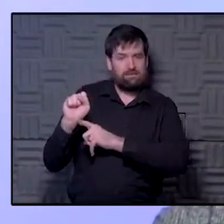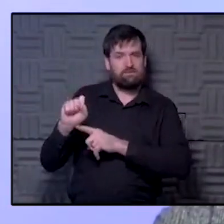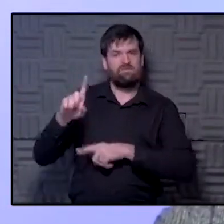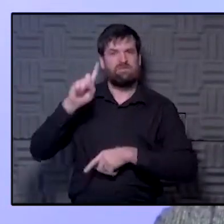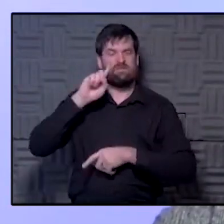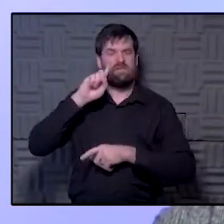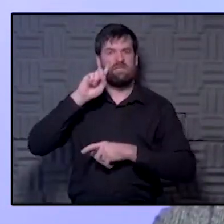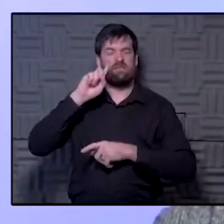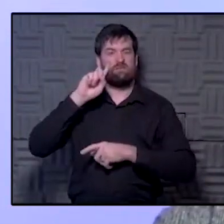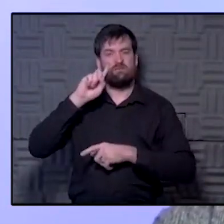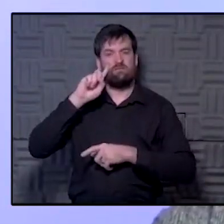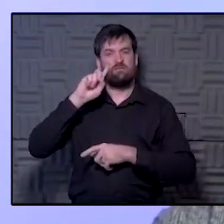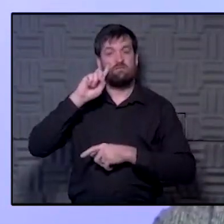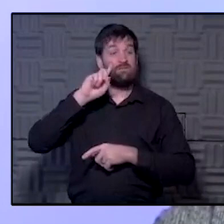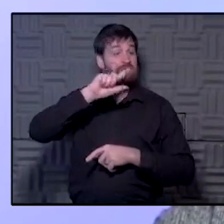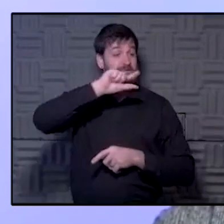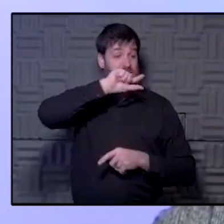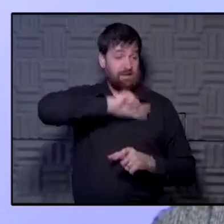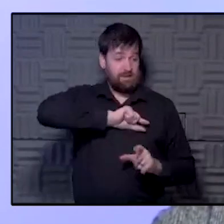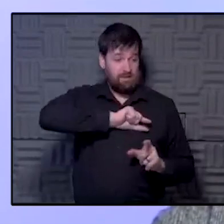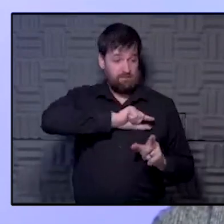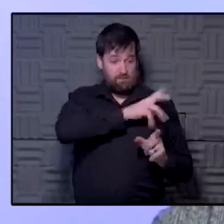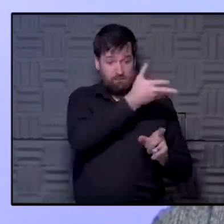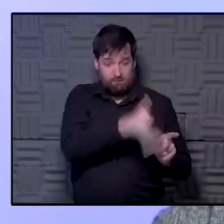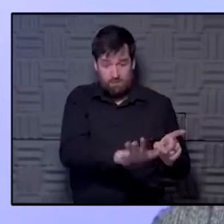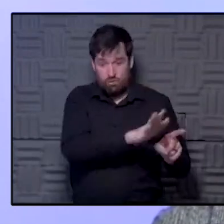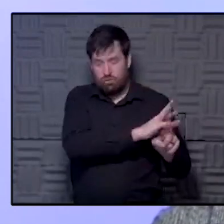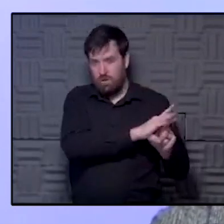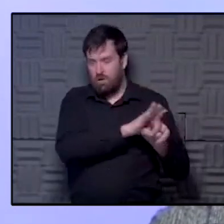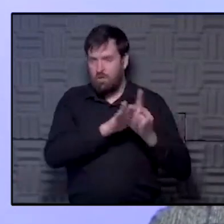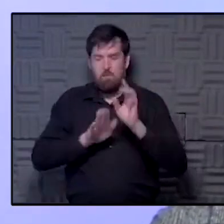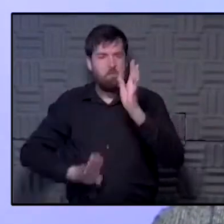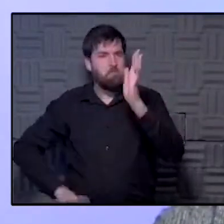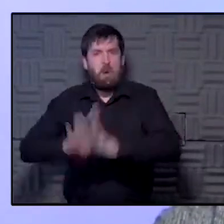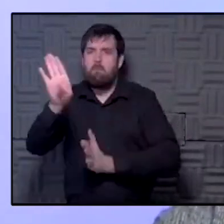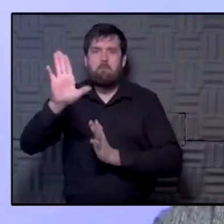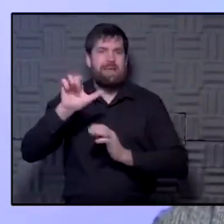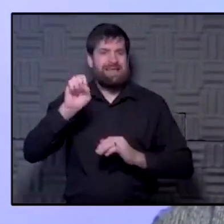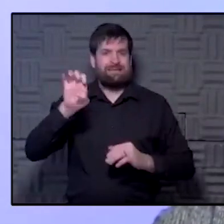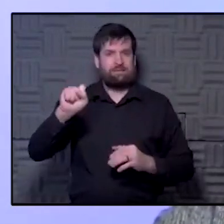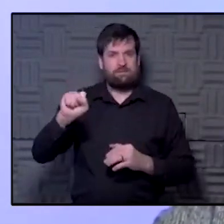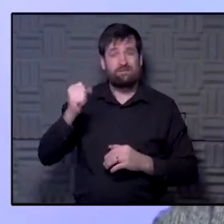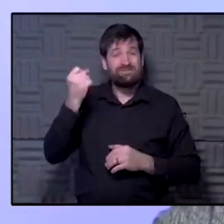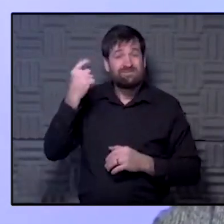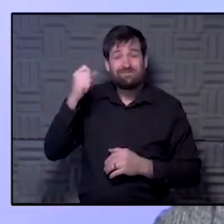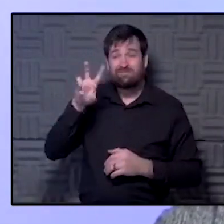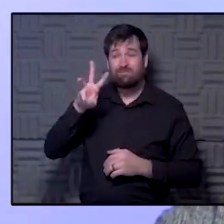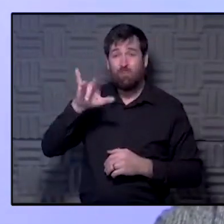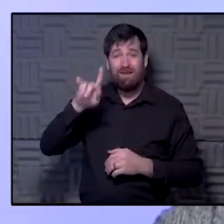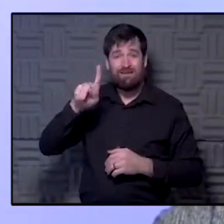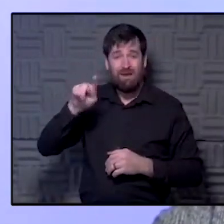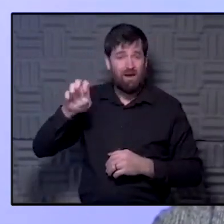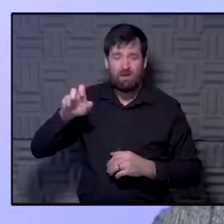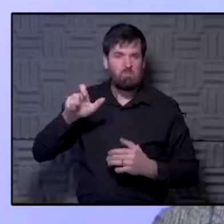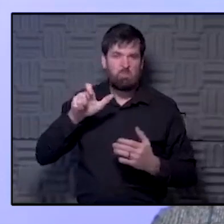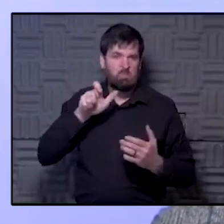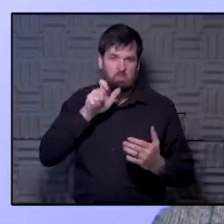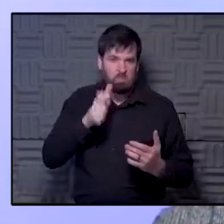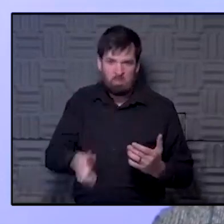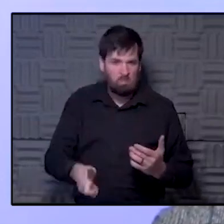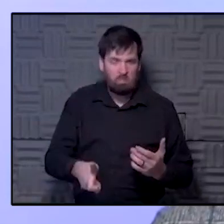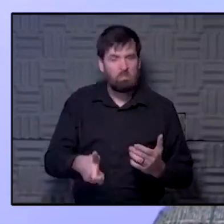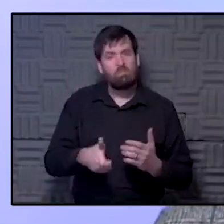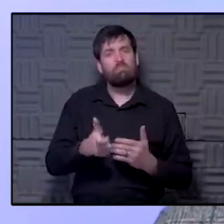major post-Thanksgiving bump in cases around here. And in Wyandotte County, we really didn't see that. And there's been